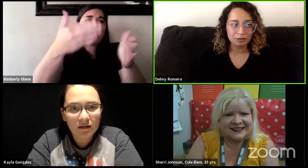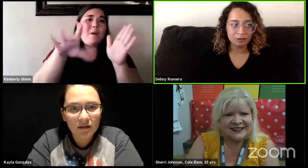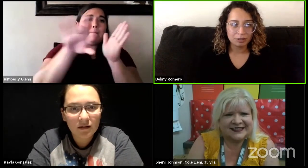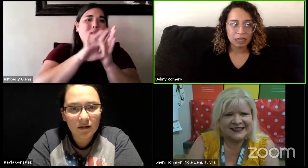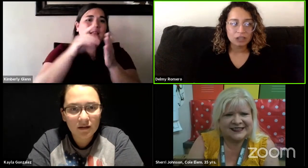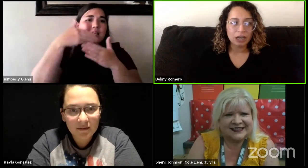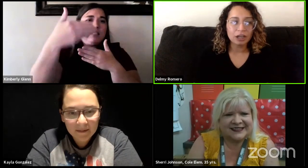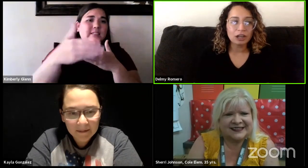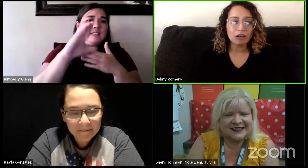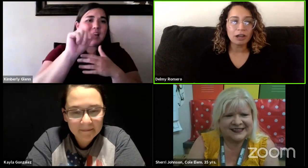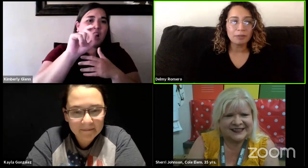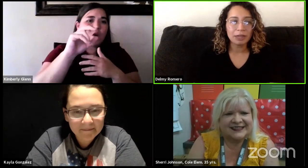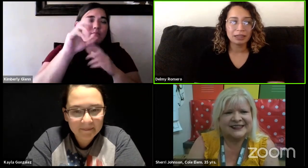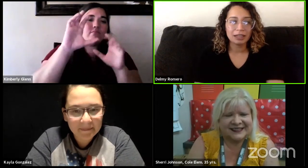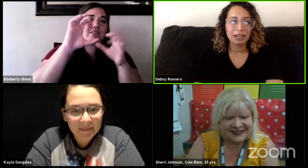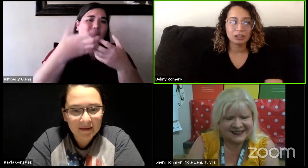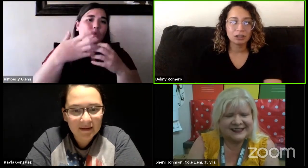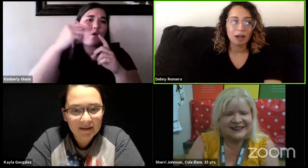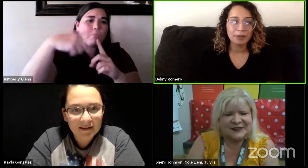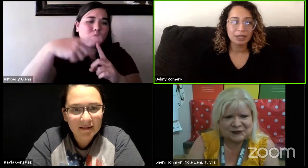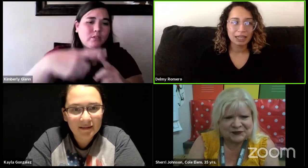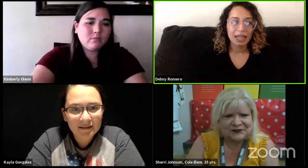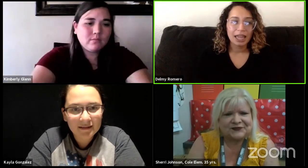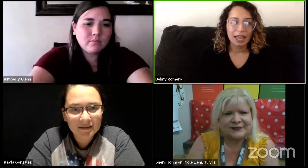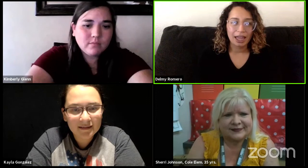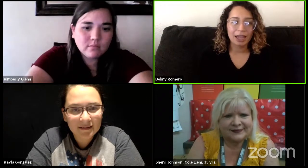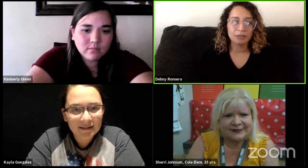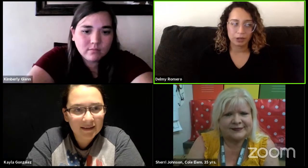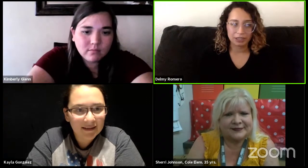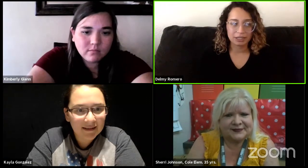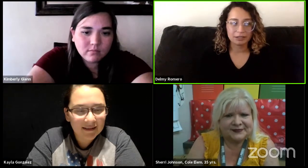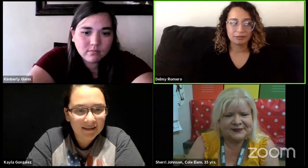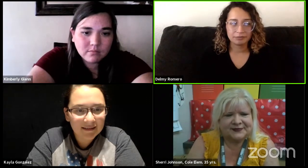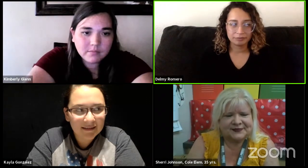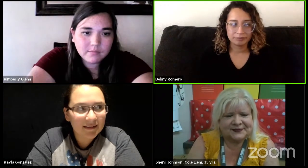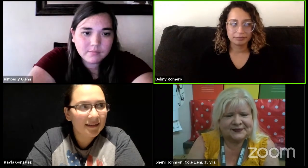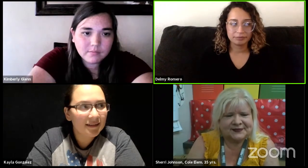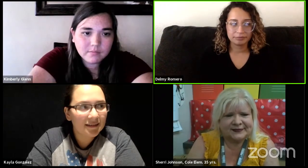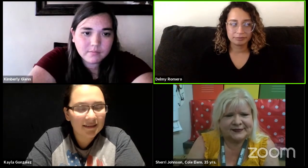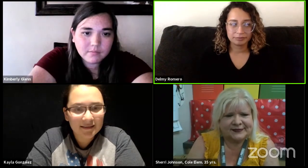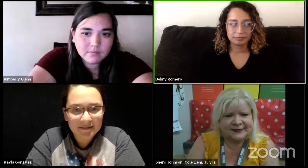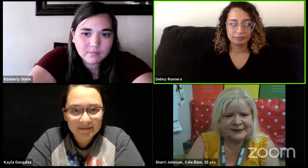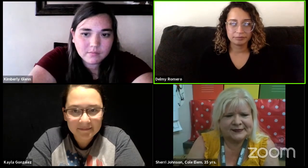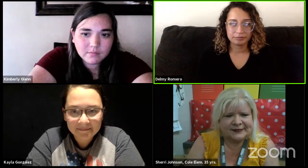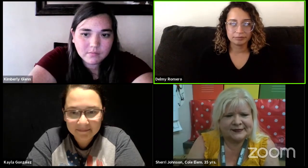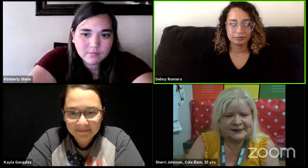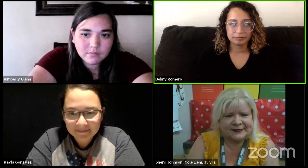So Sherry, go ahead and pick the next topic and points.